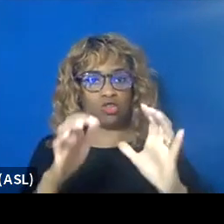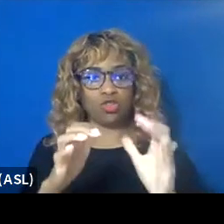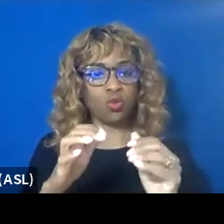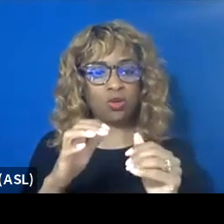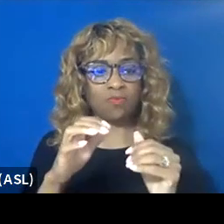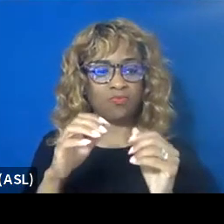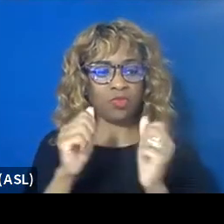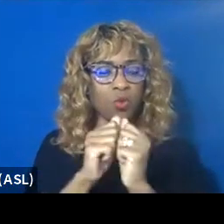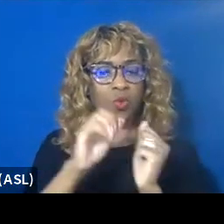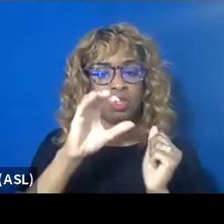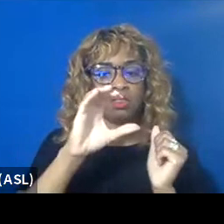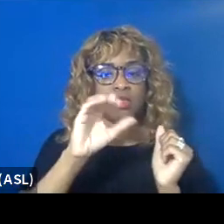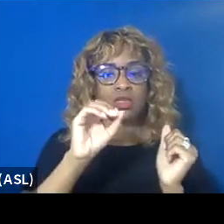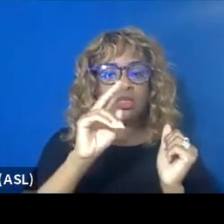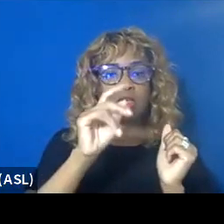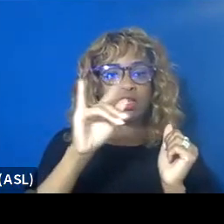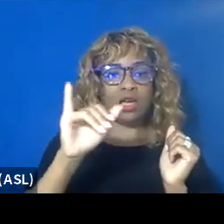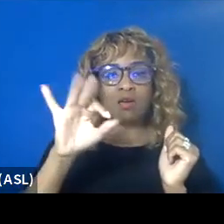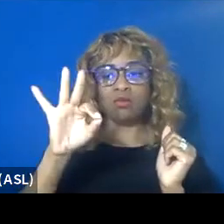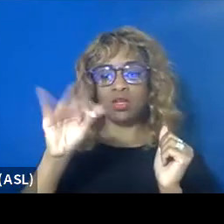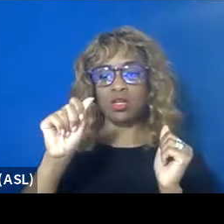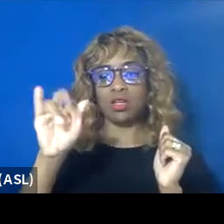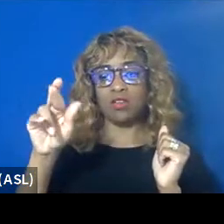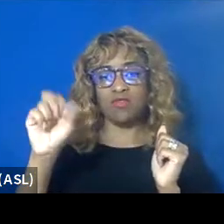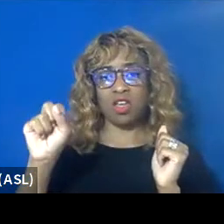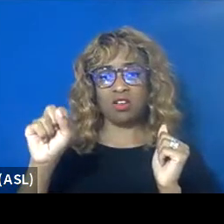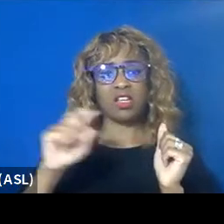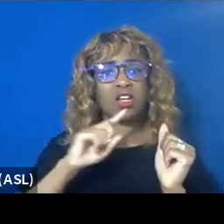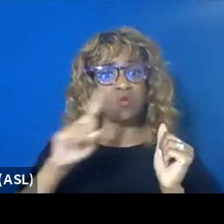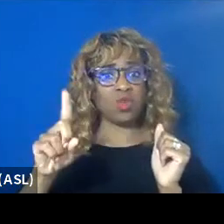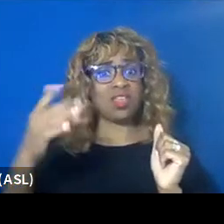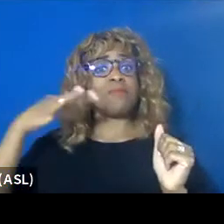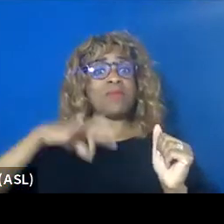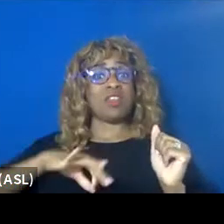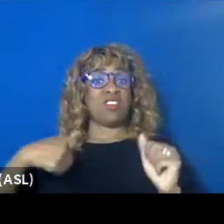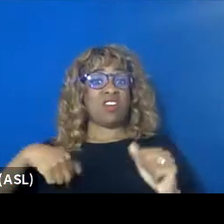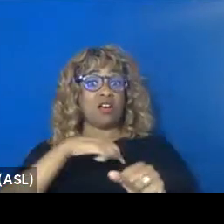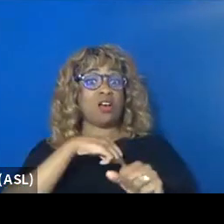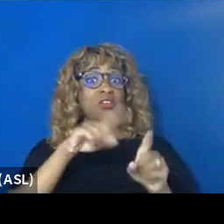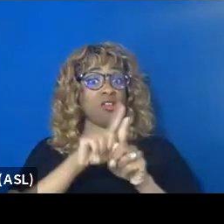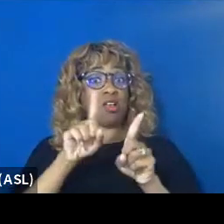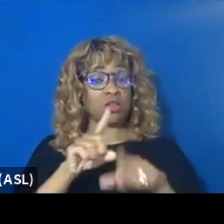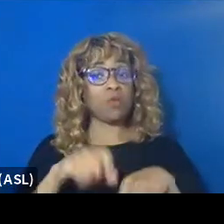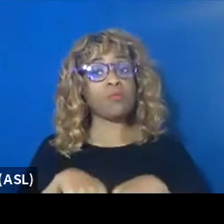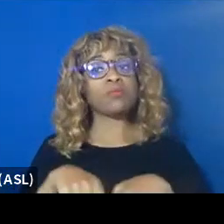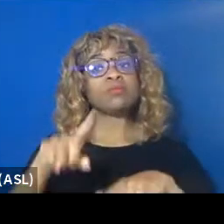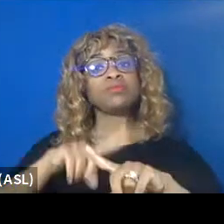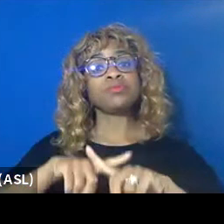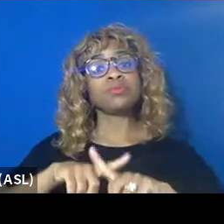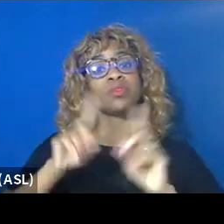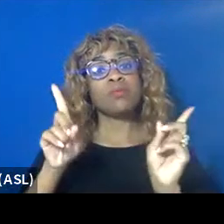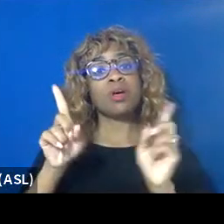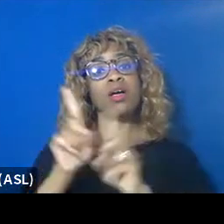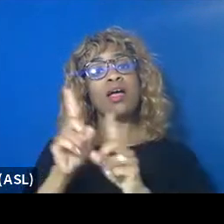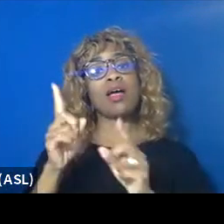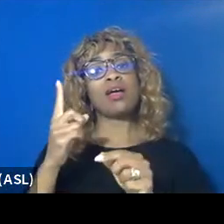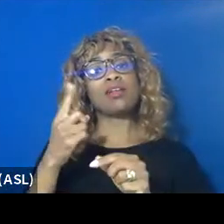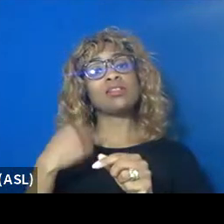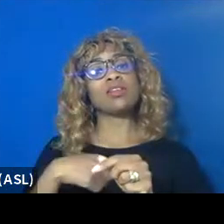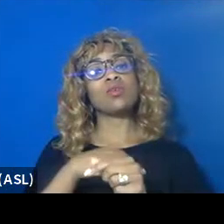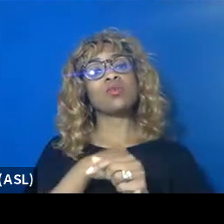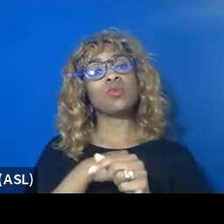fairs. And I think it really benefits us as well. But as we